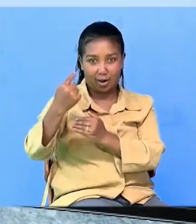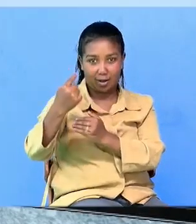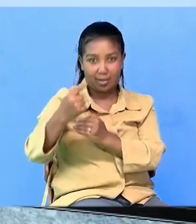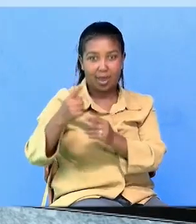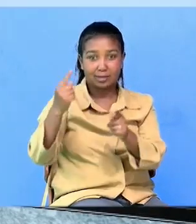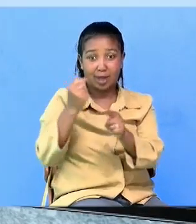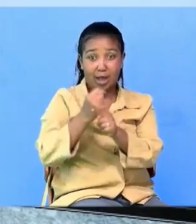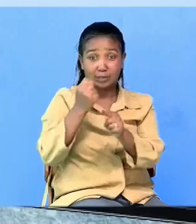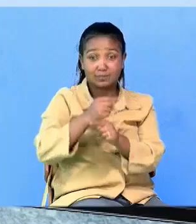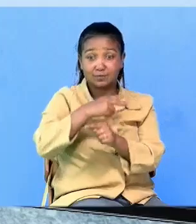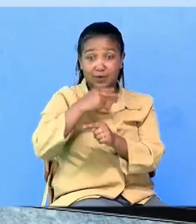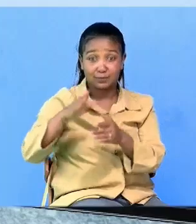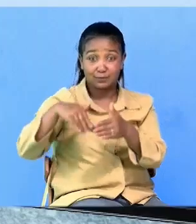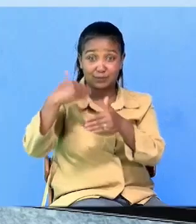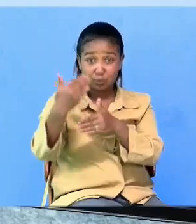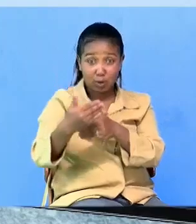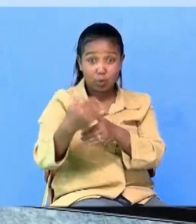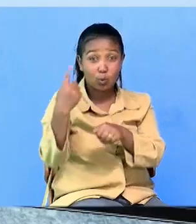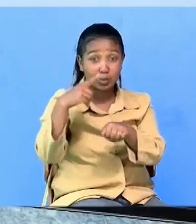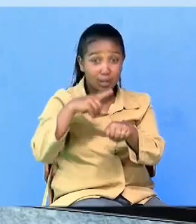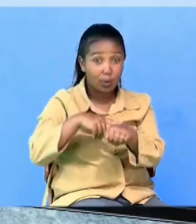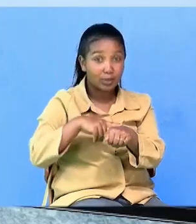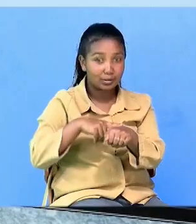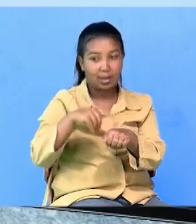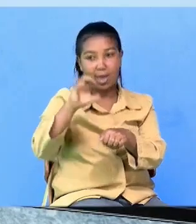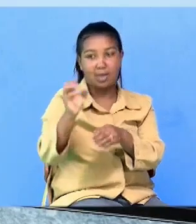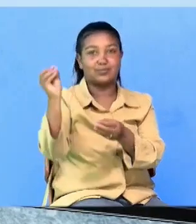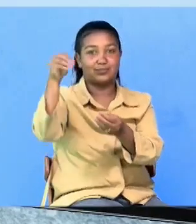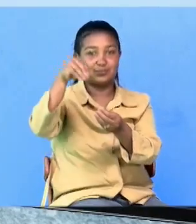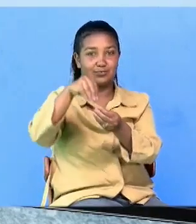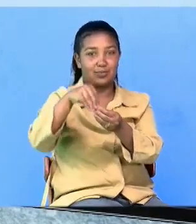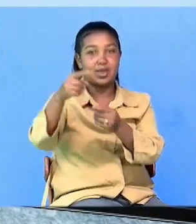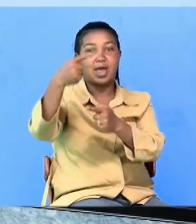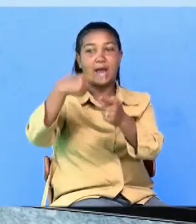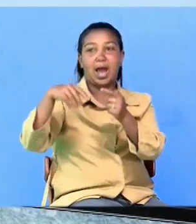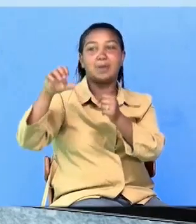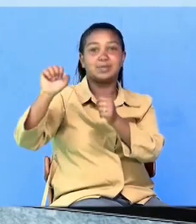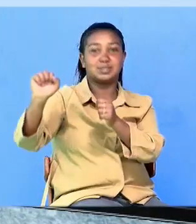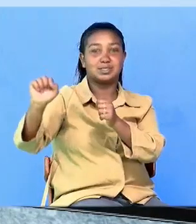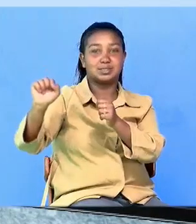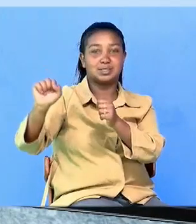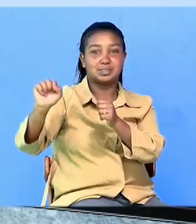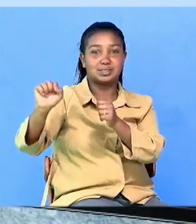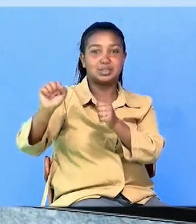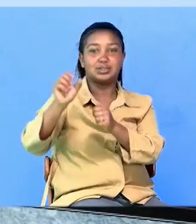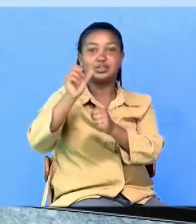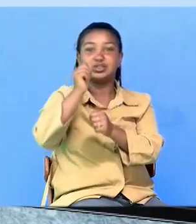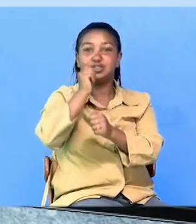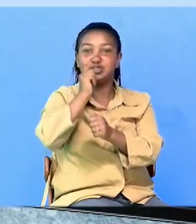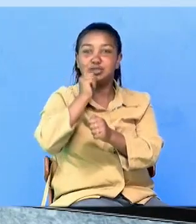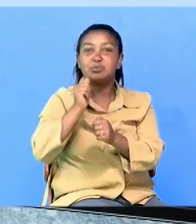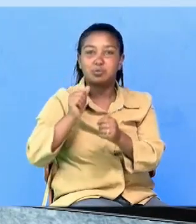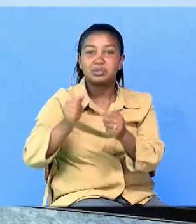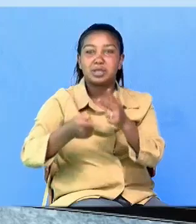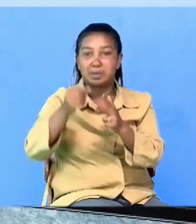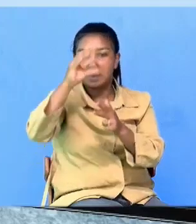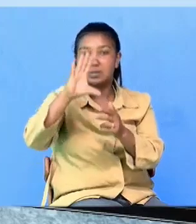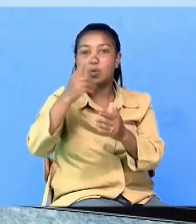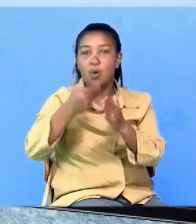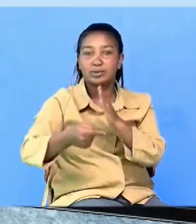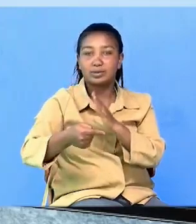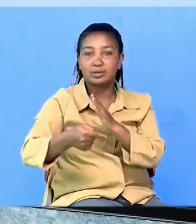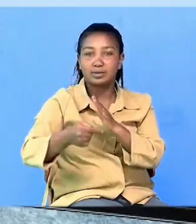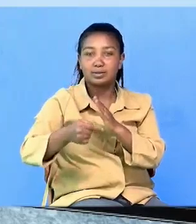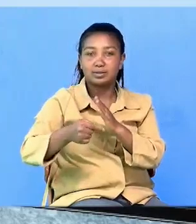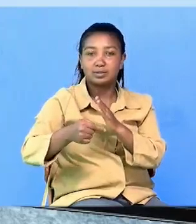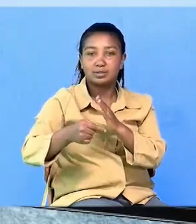the action verb, they always take what? That is S. In the case of third person, I mean that third person in a sense, these are third